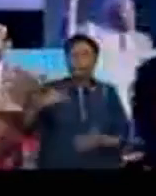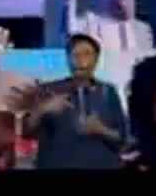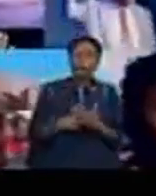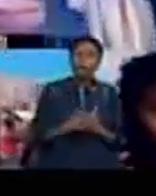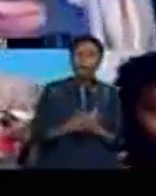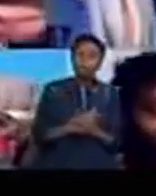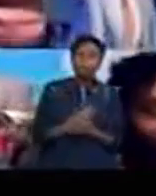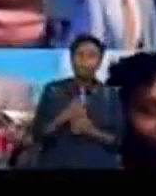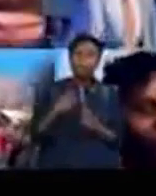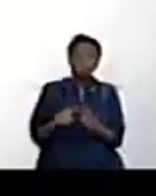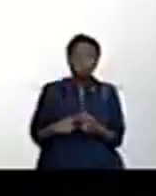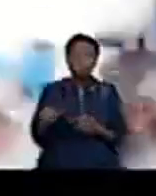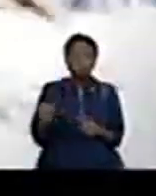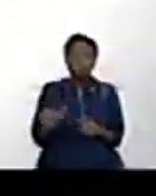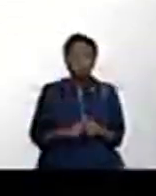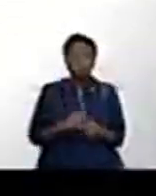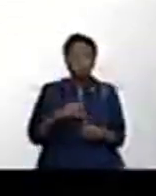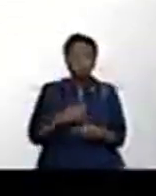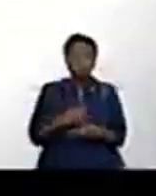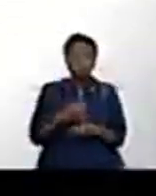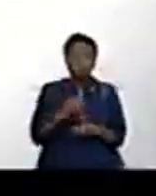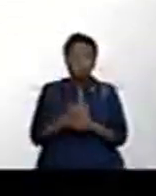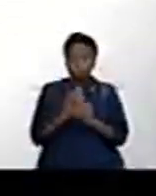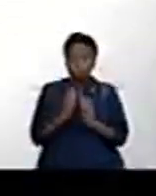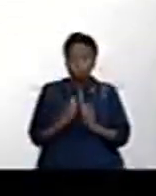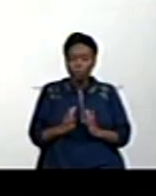gospel to every creature.